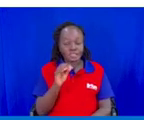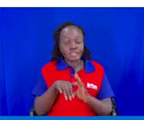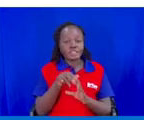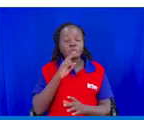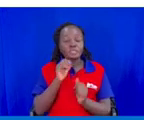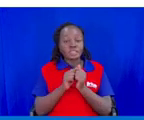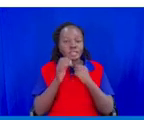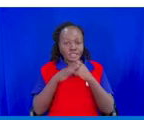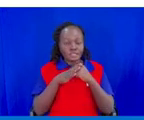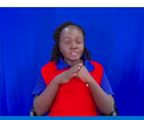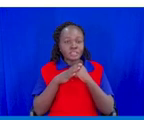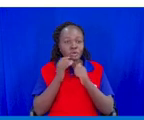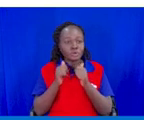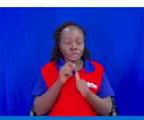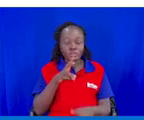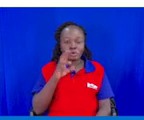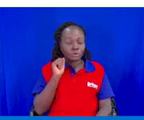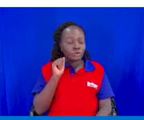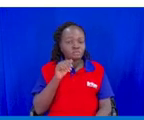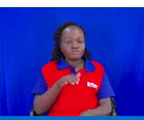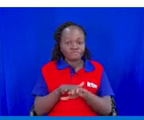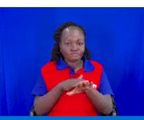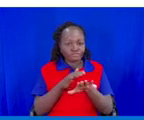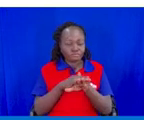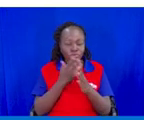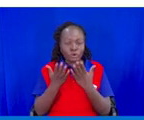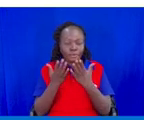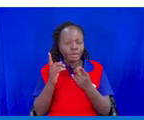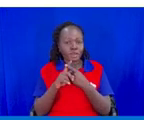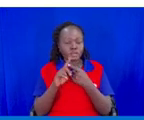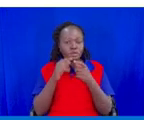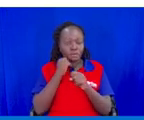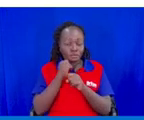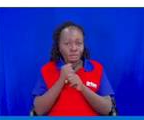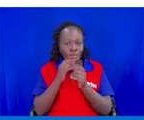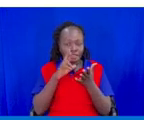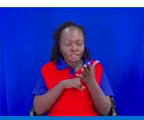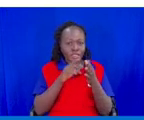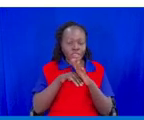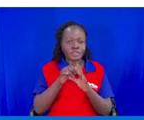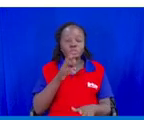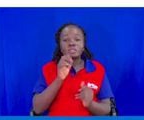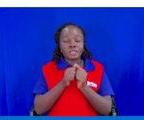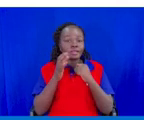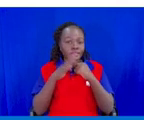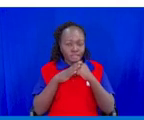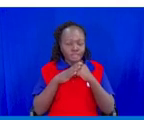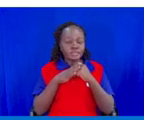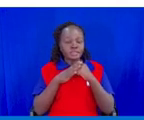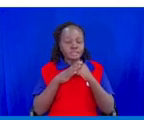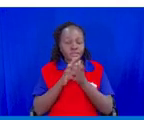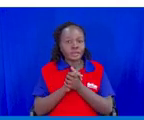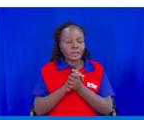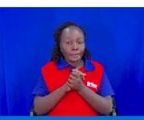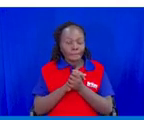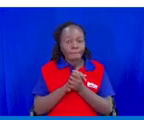2019, which was a slowdown as compared to the performance it did register in 2018. And the key